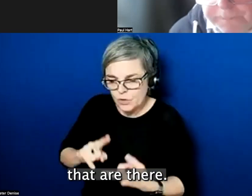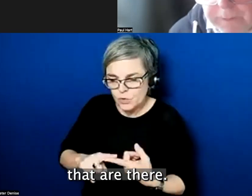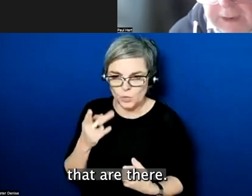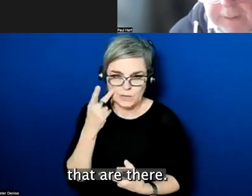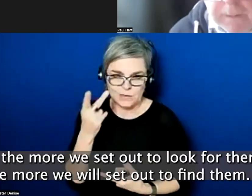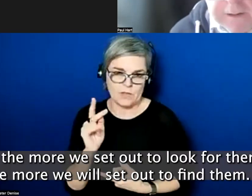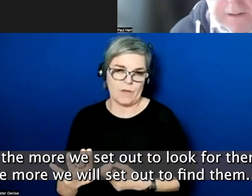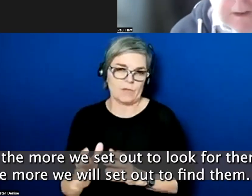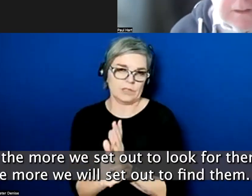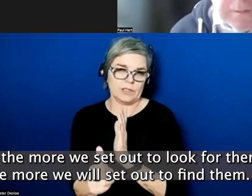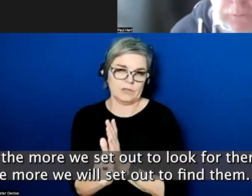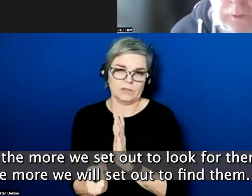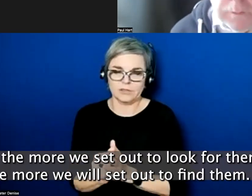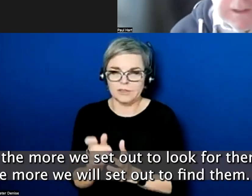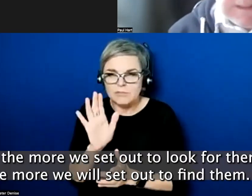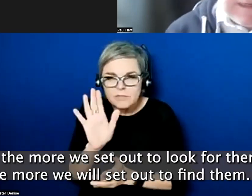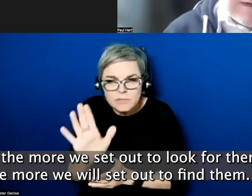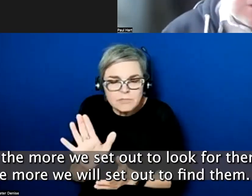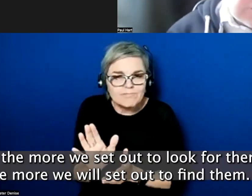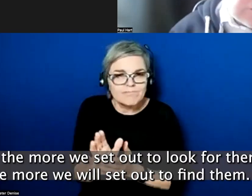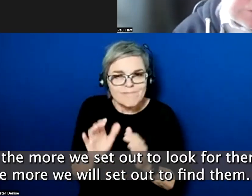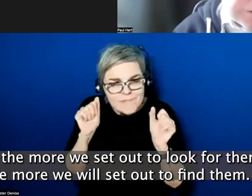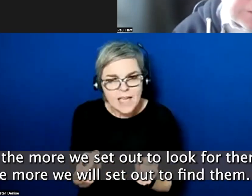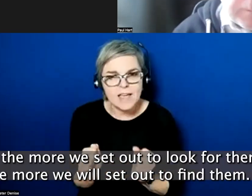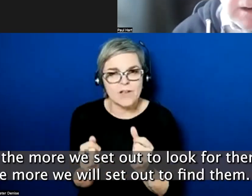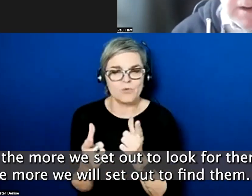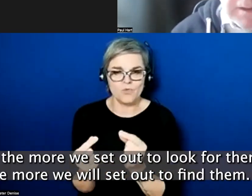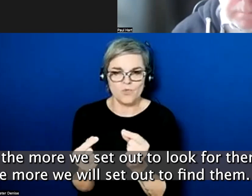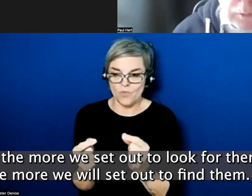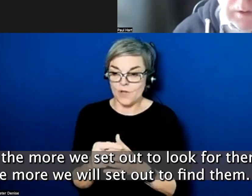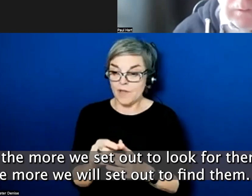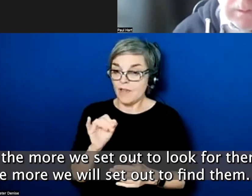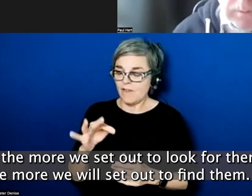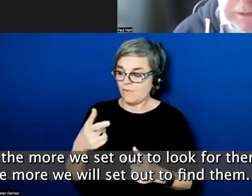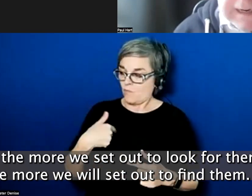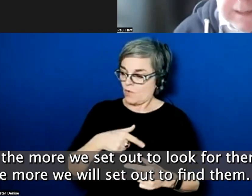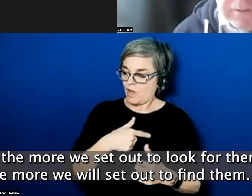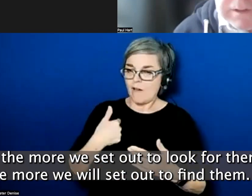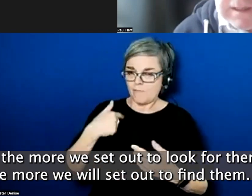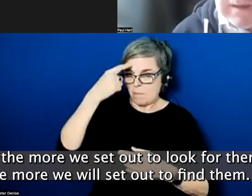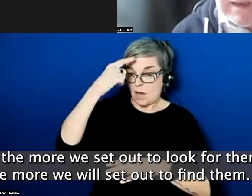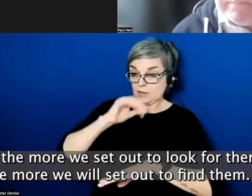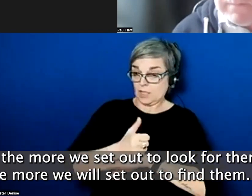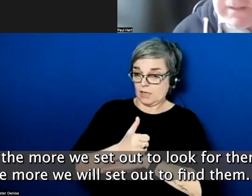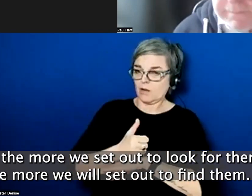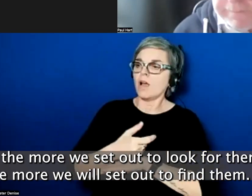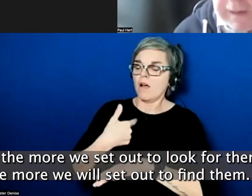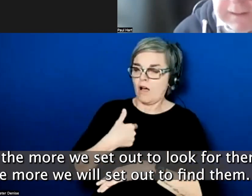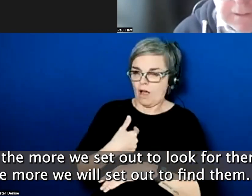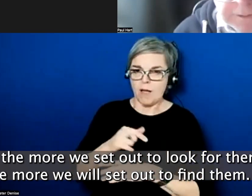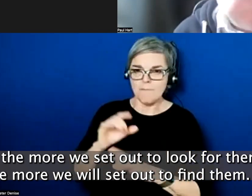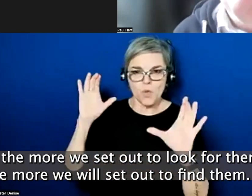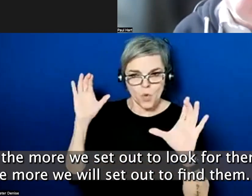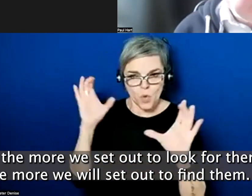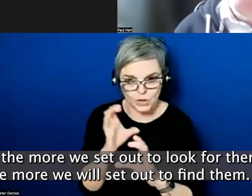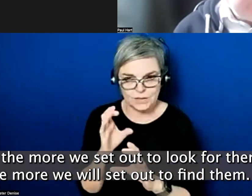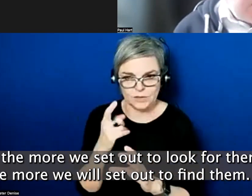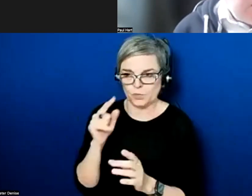there. And the more we set out to look for them, the more we will set out to find